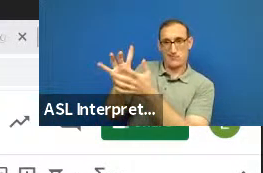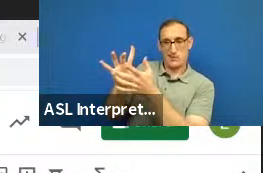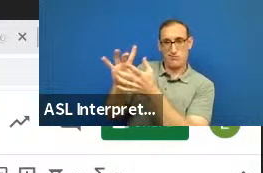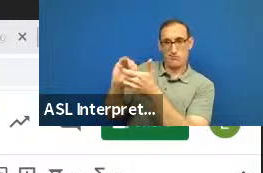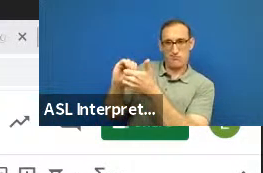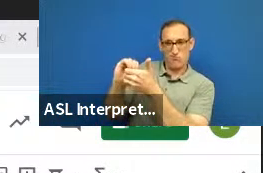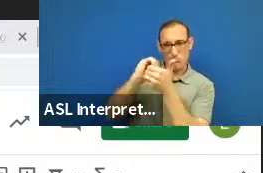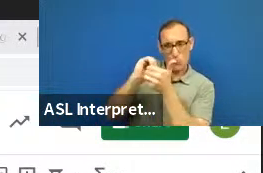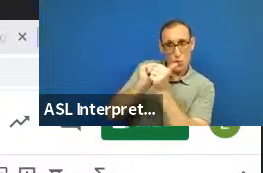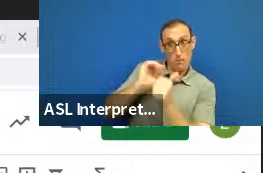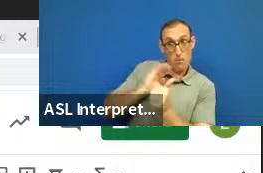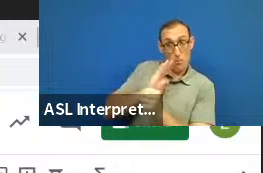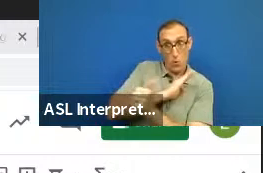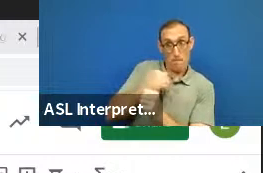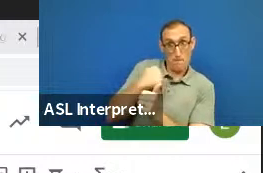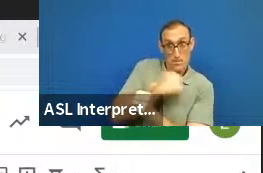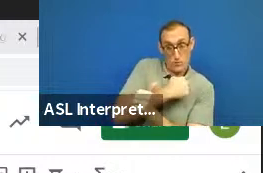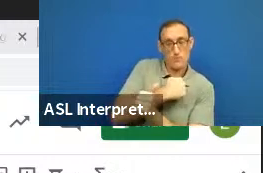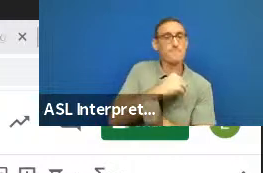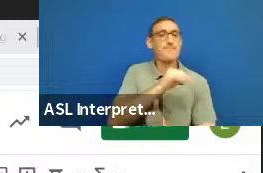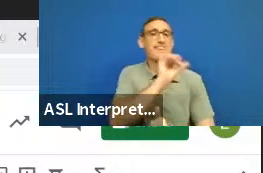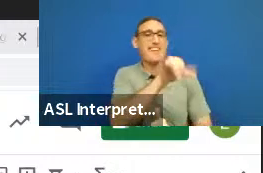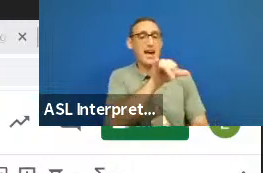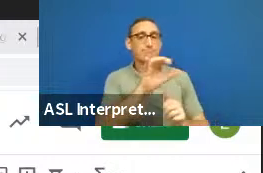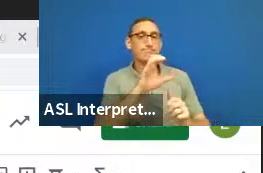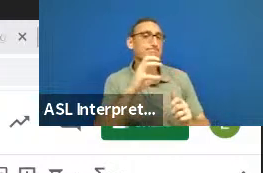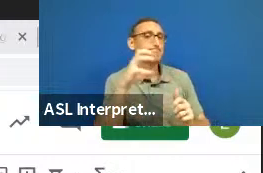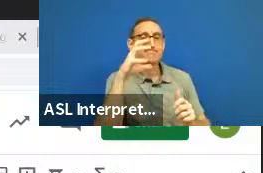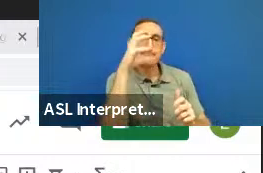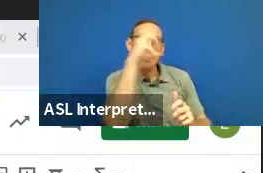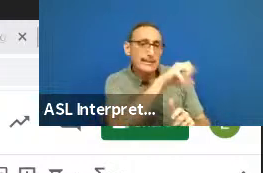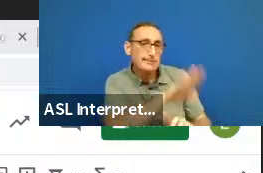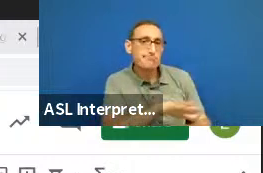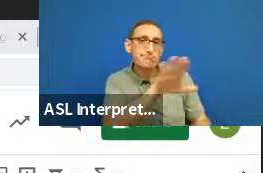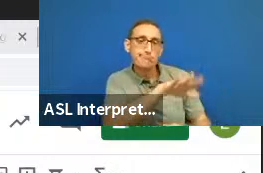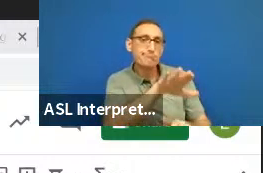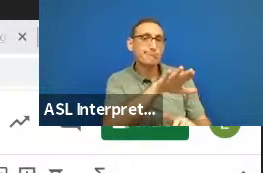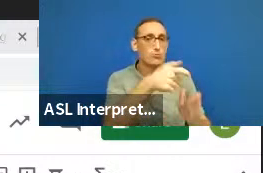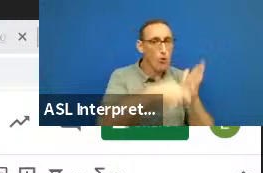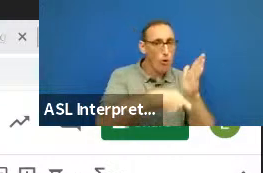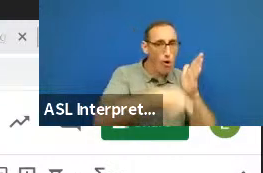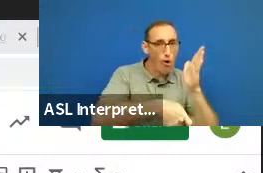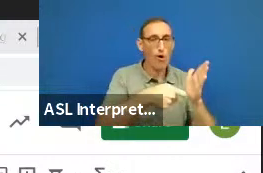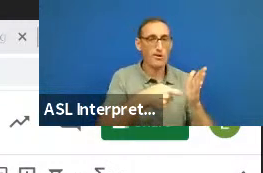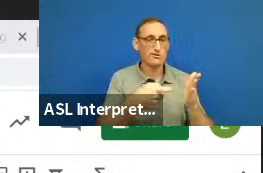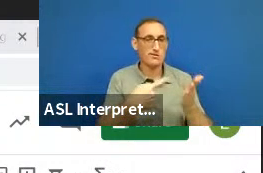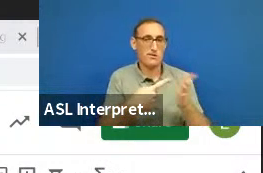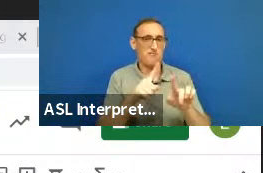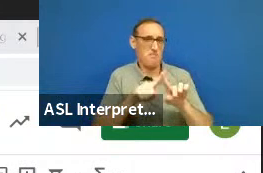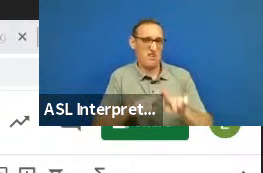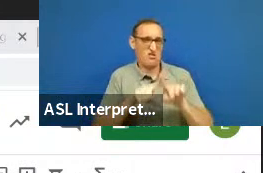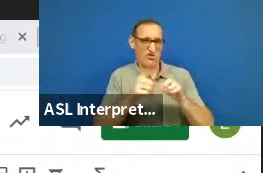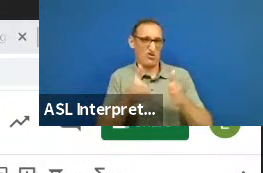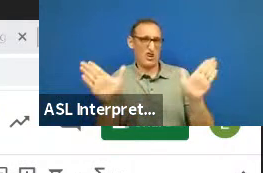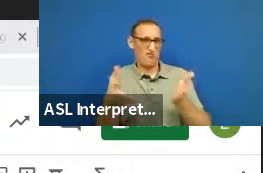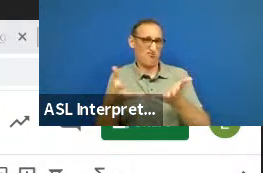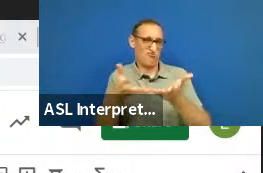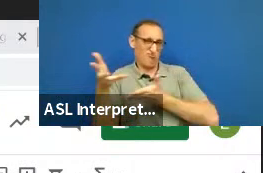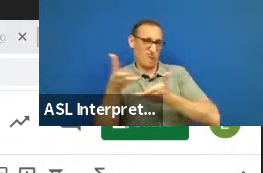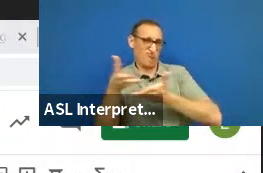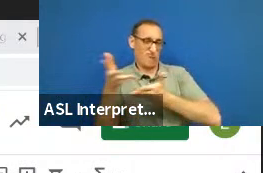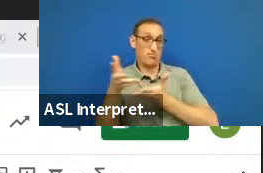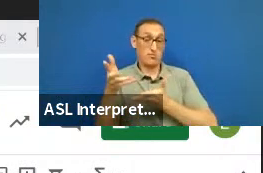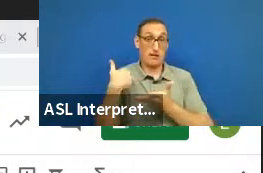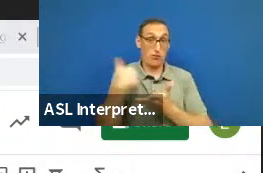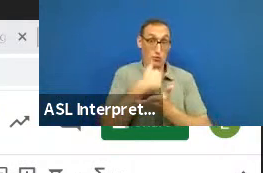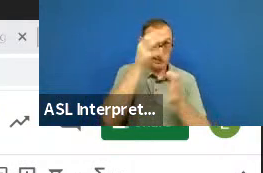That was an estimate based on our general conversation. Of course, you know, if we decide to go that way or with